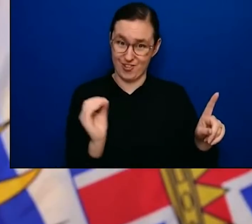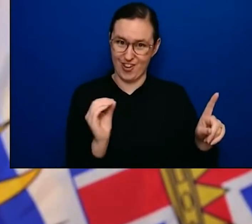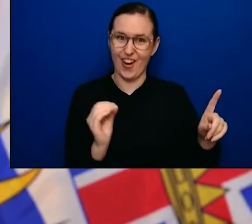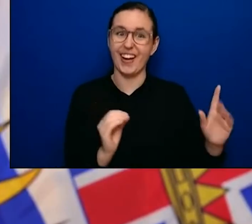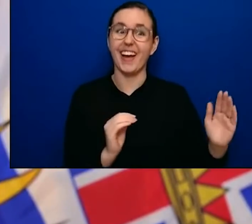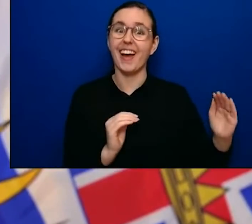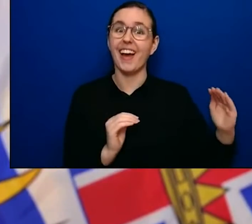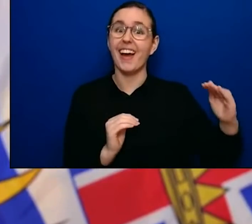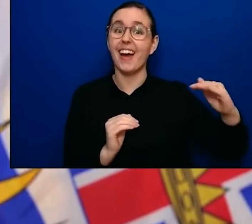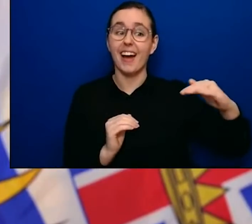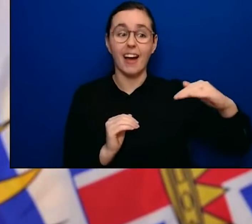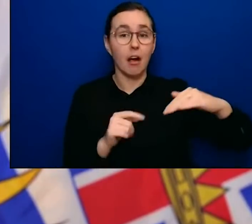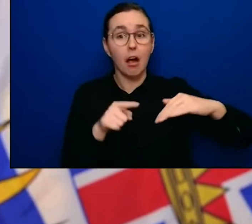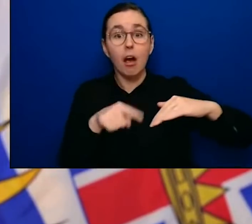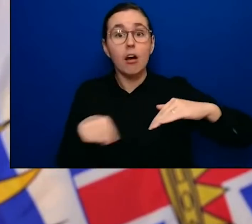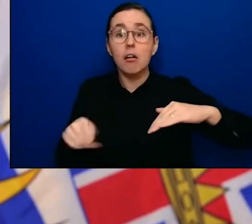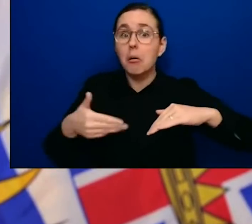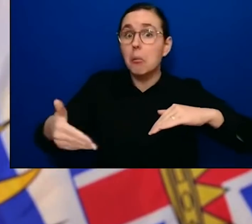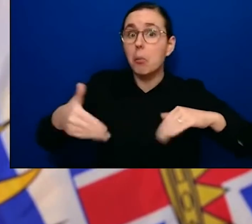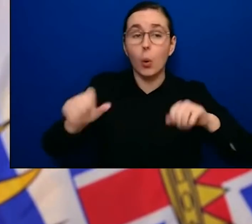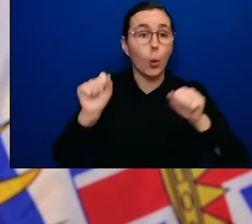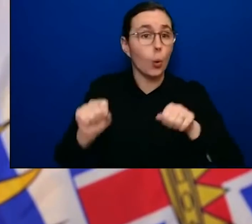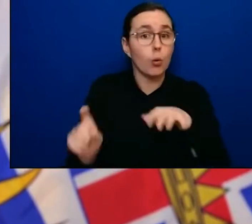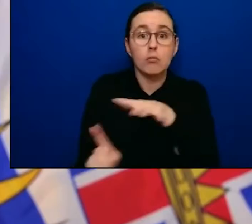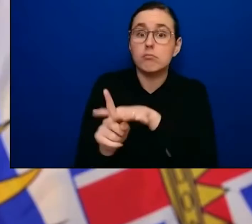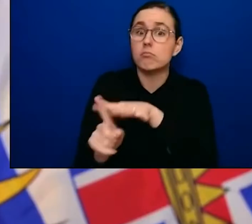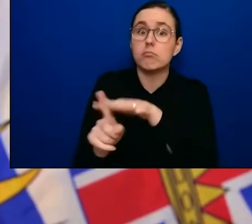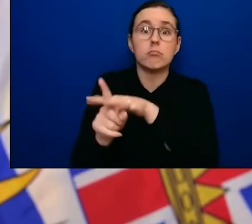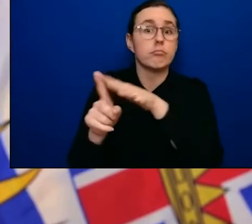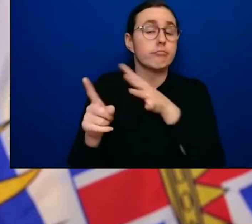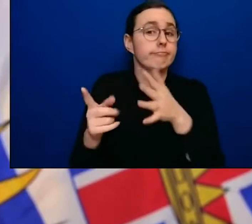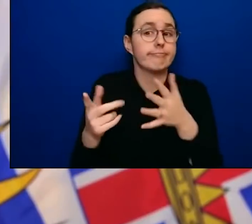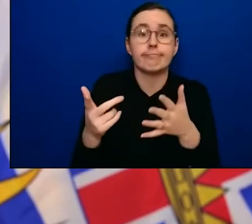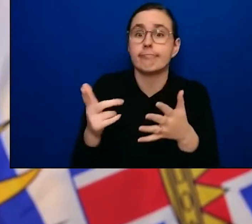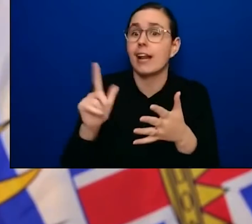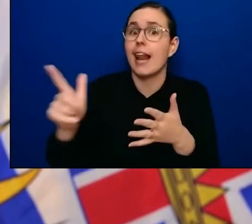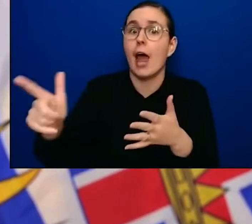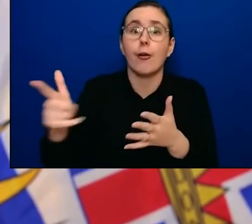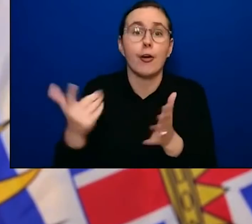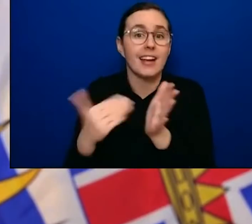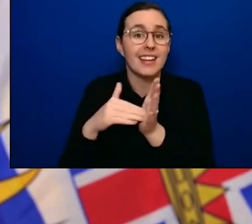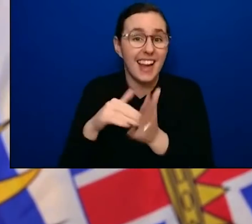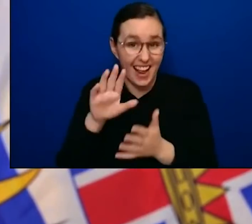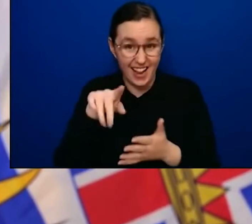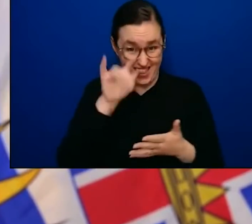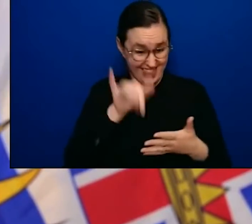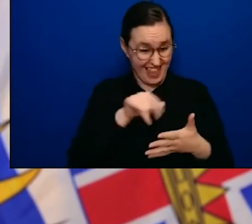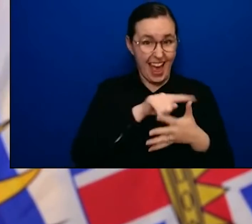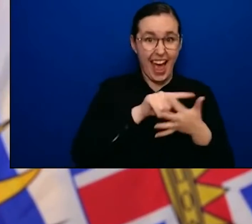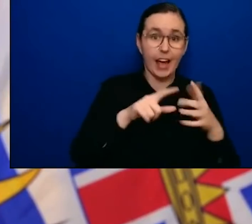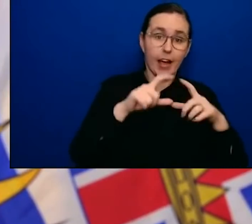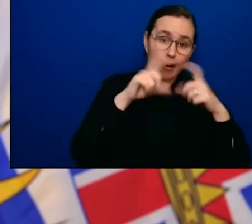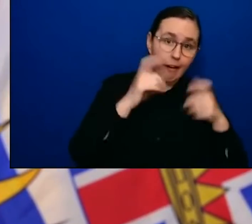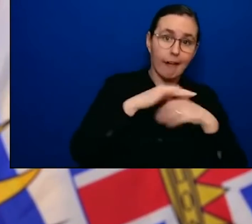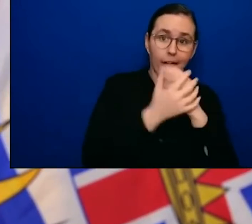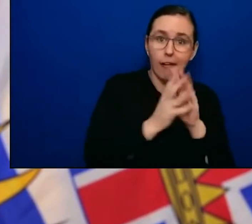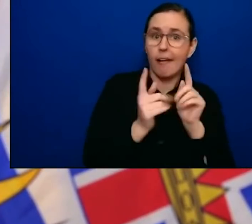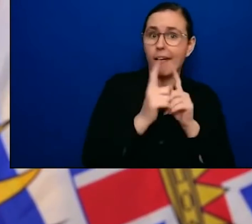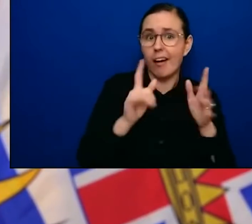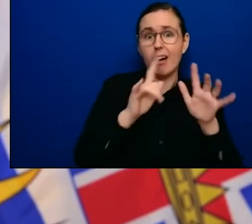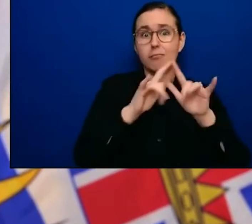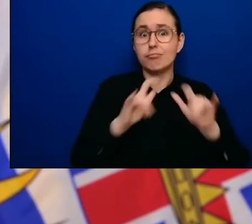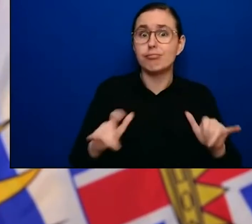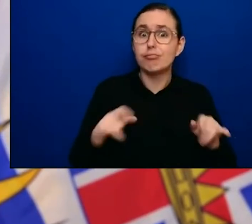on today, on Pink Shirt Day, I remind us that lifting each other up is